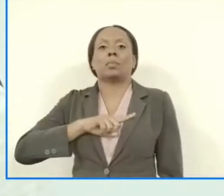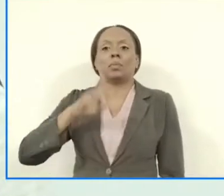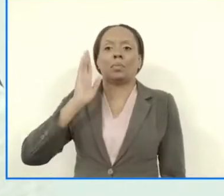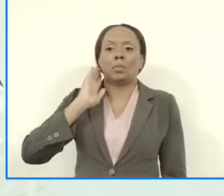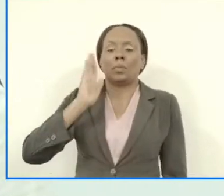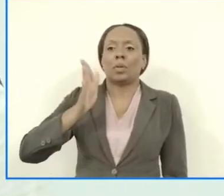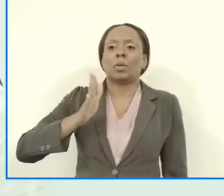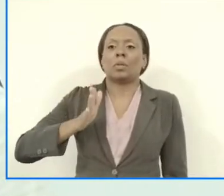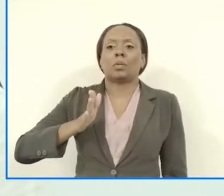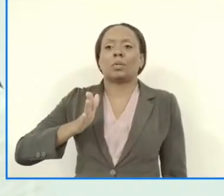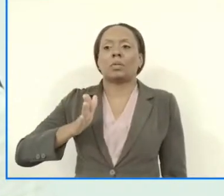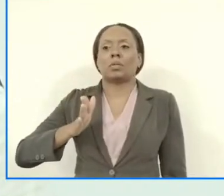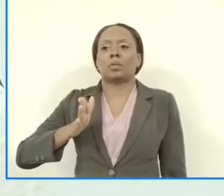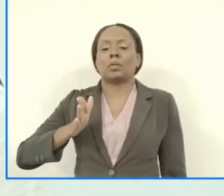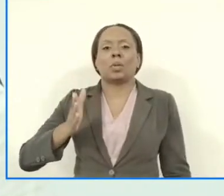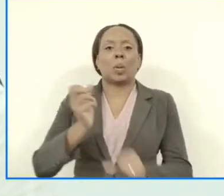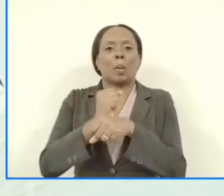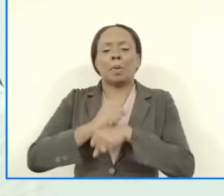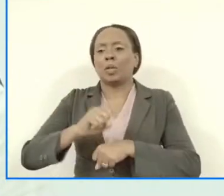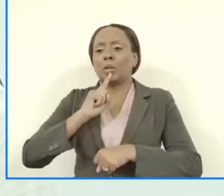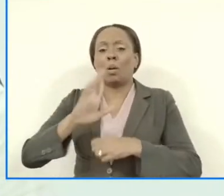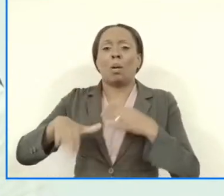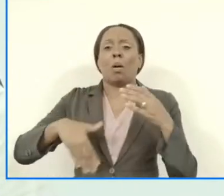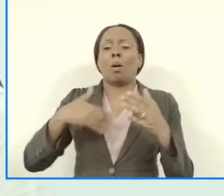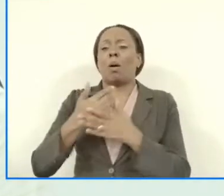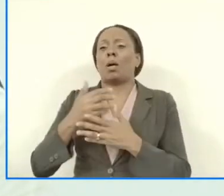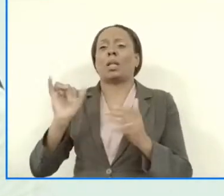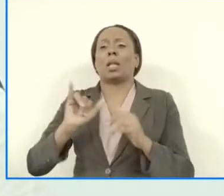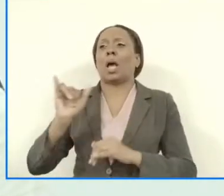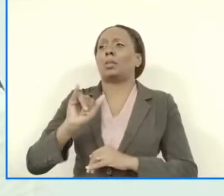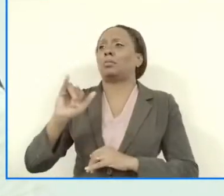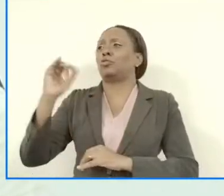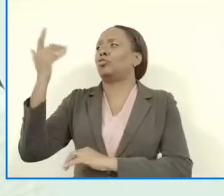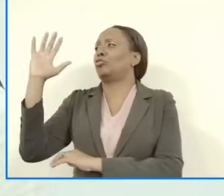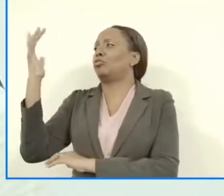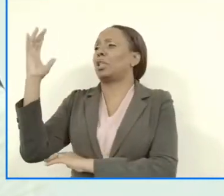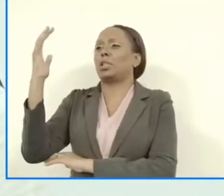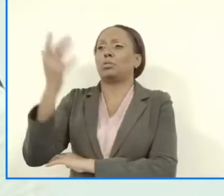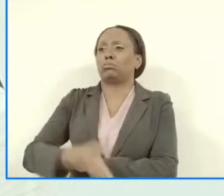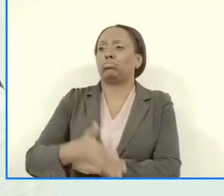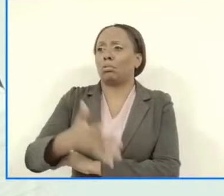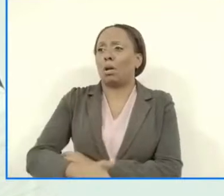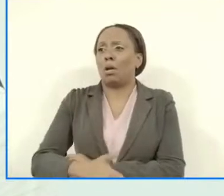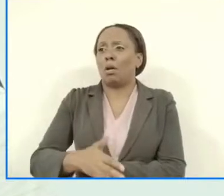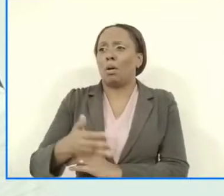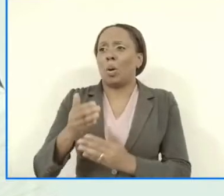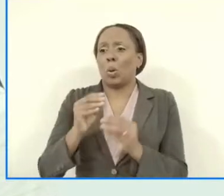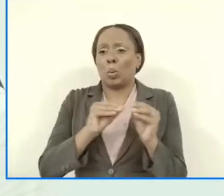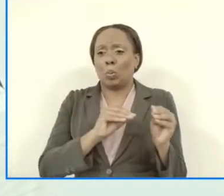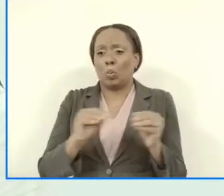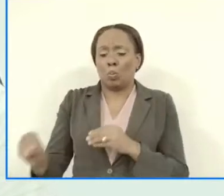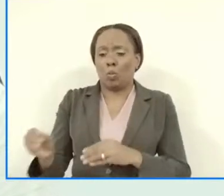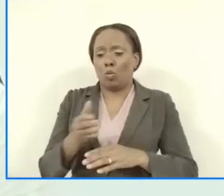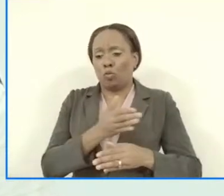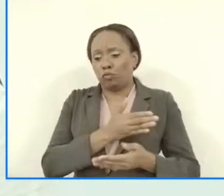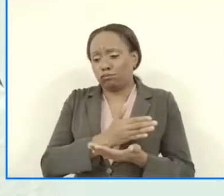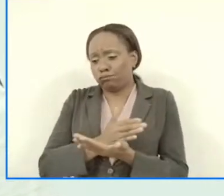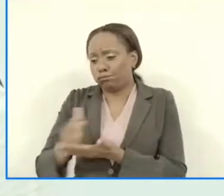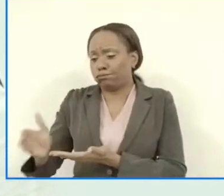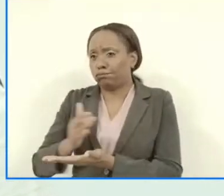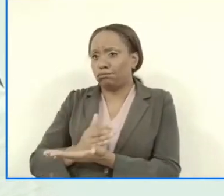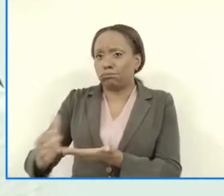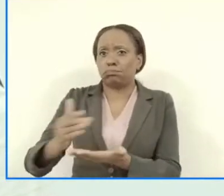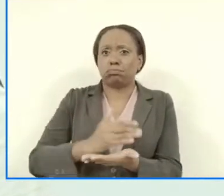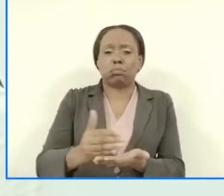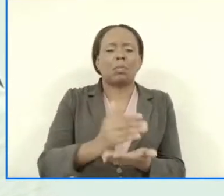to get the debris and the bulk waste up. It will not compromise the house-to-house